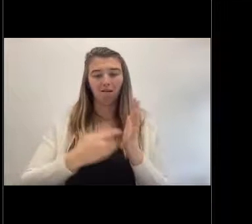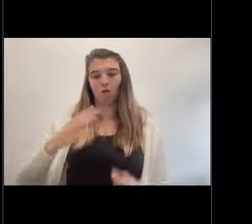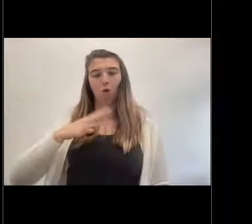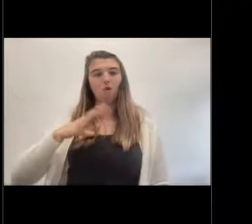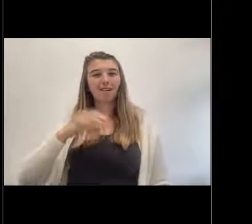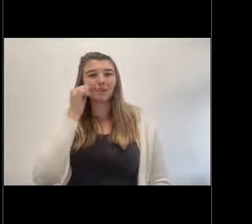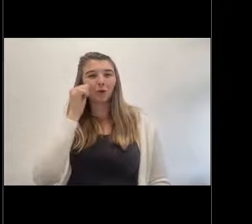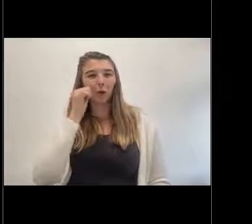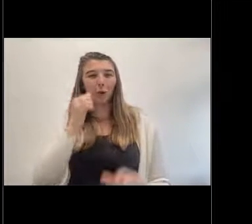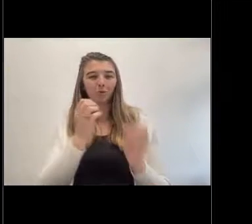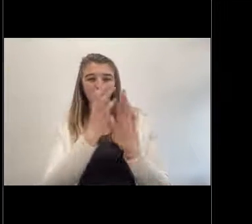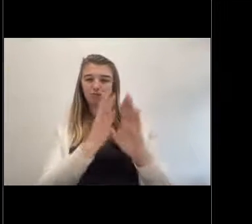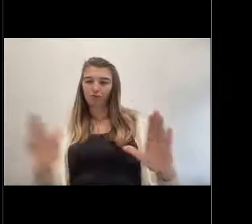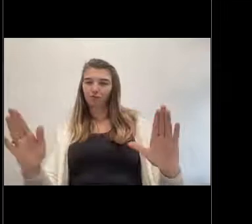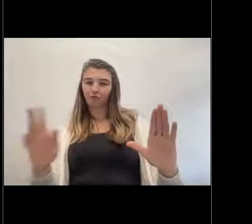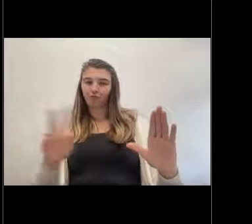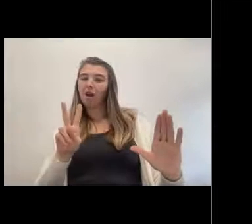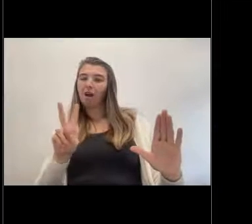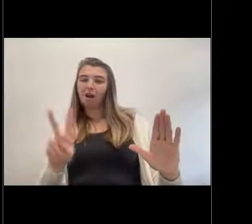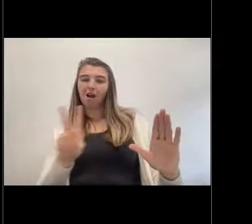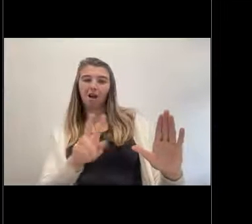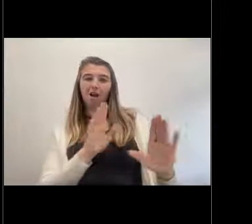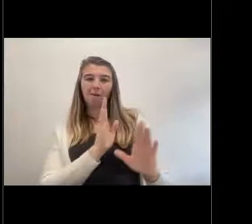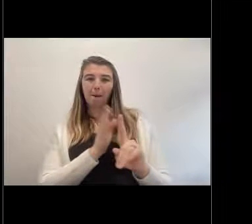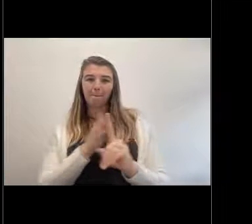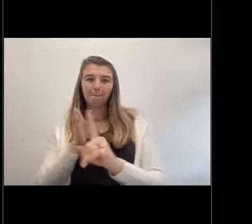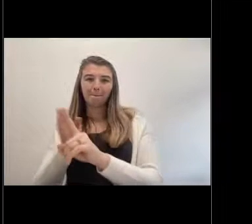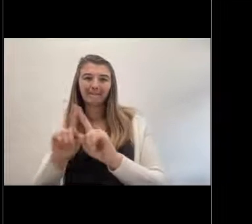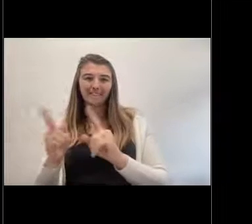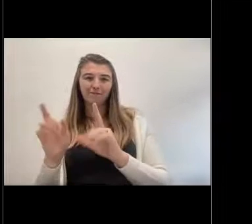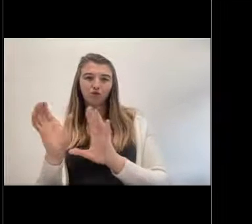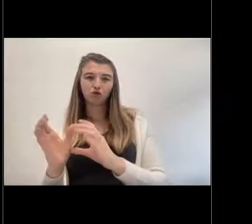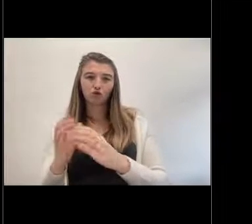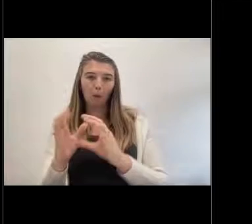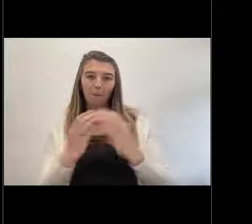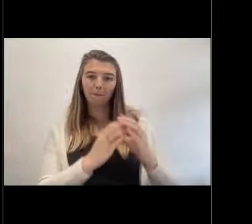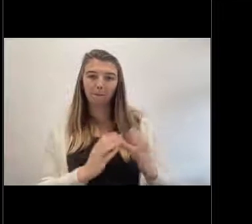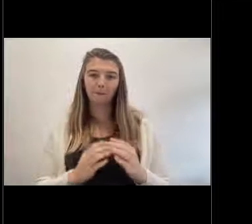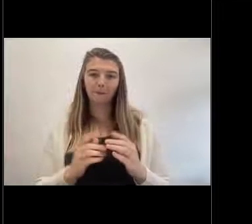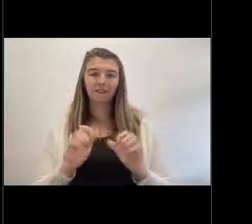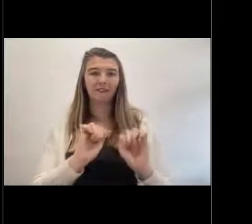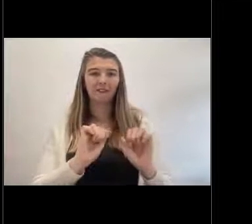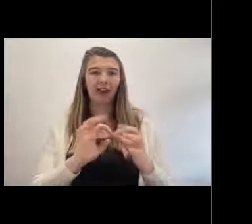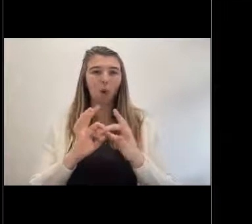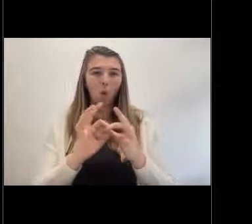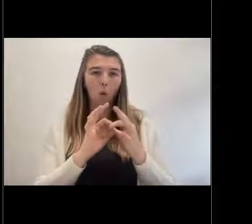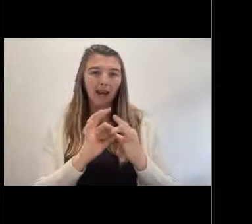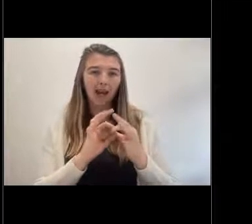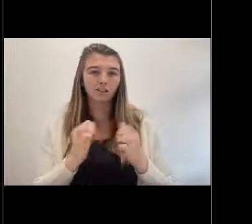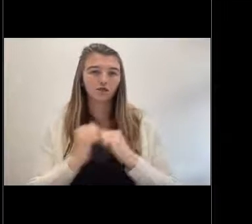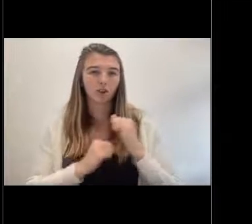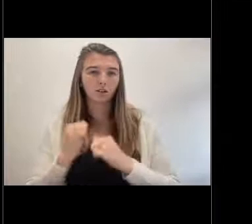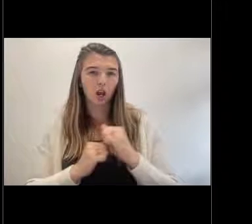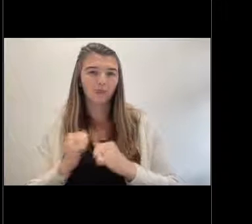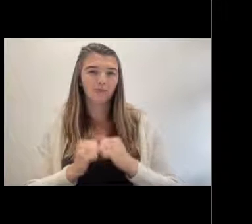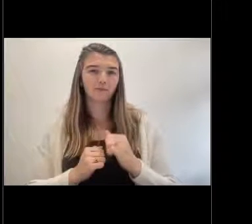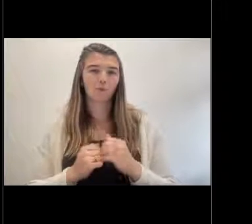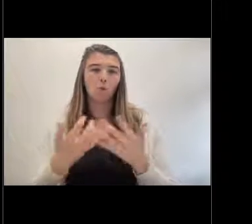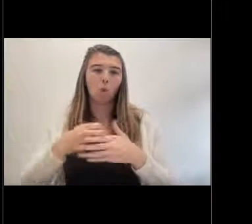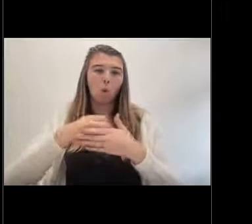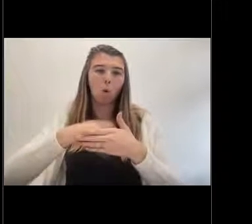polymer type by analyzing the different functional groups in their organic structure. And with the